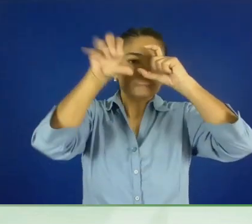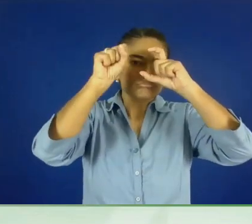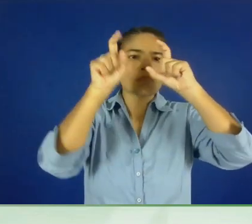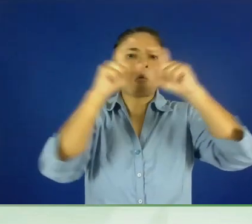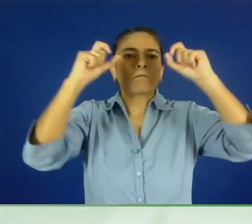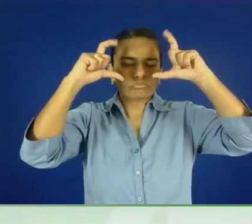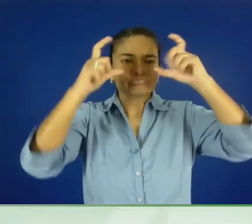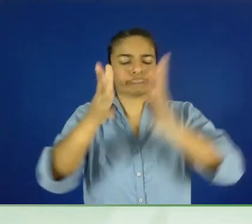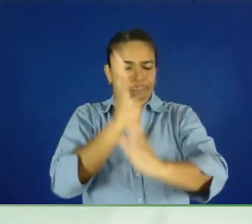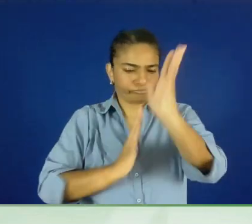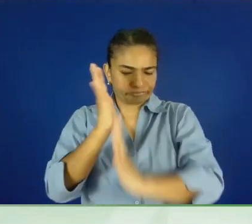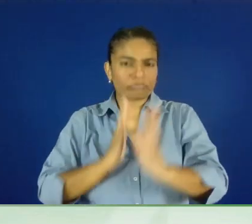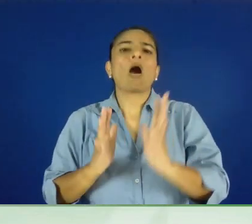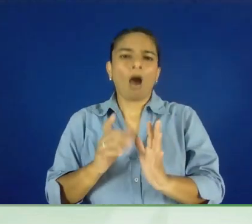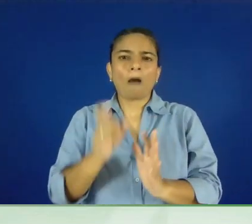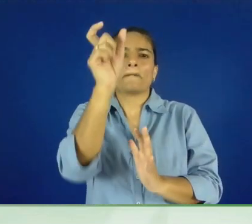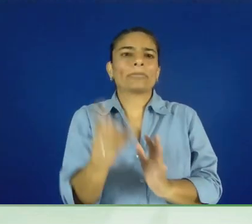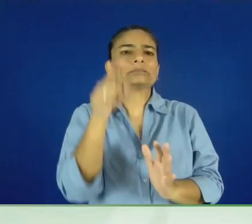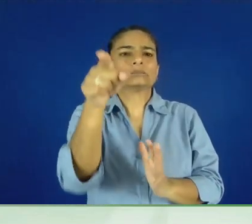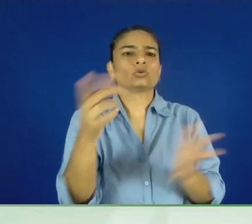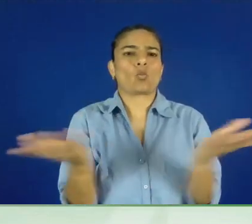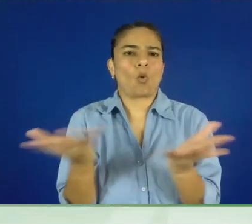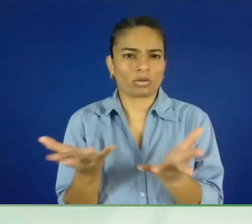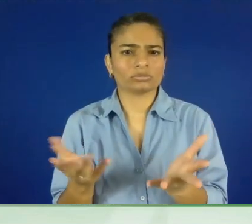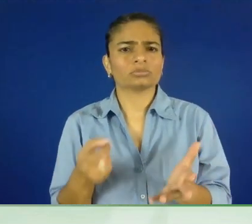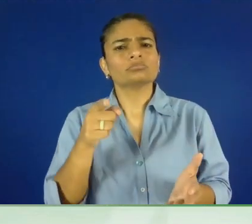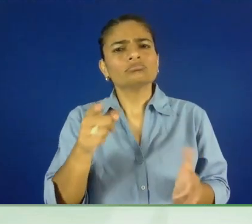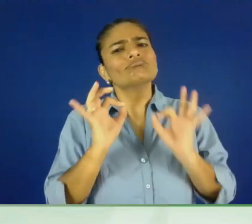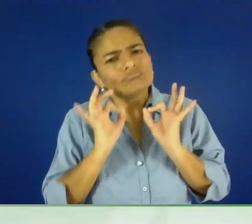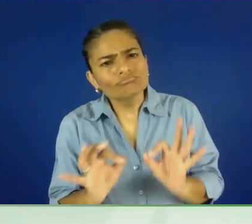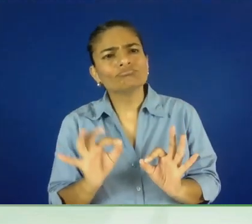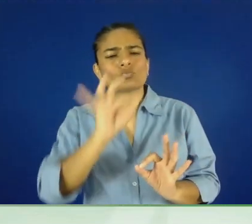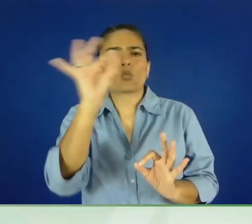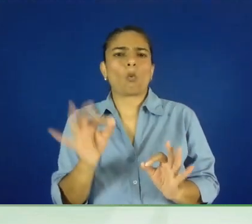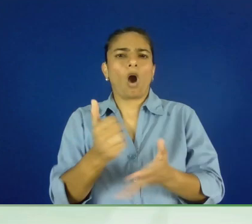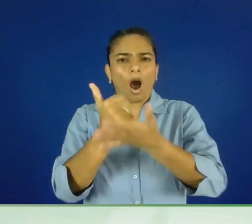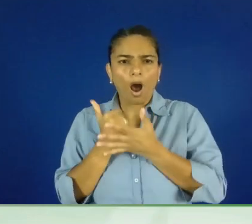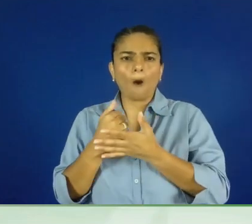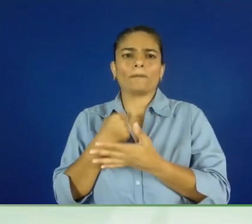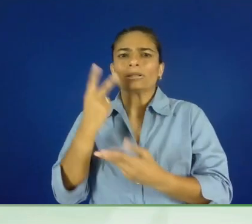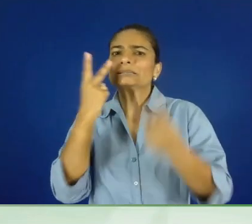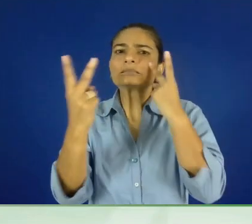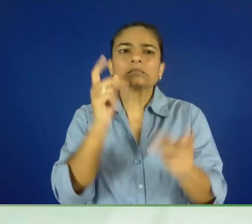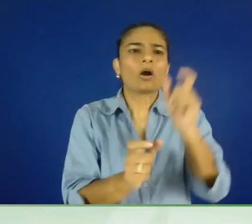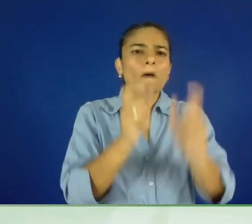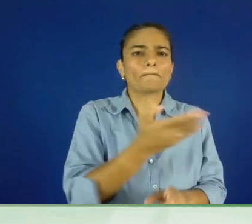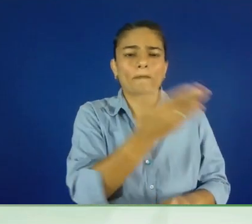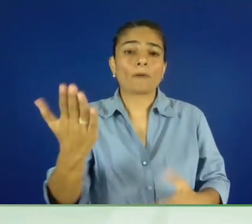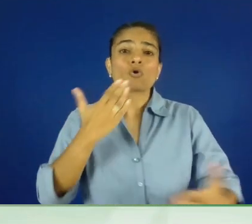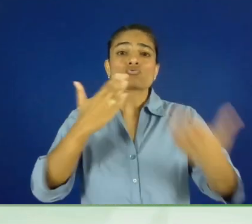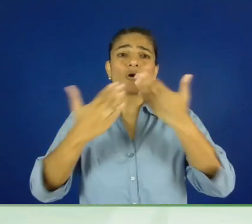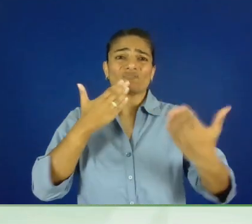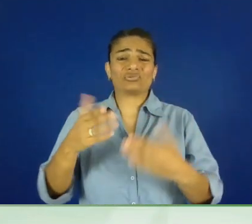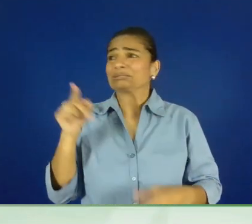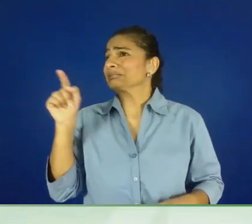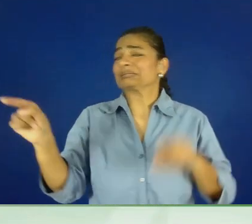helps you recognize people if you're, for example, at a conference and you don't recognize people. Yes, unfortunately, you cannot use it in our office.